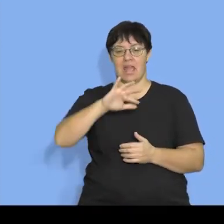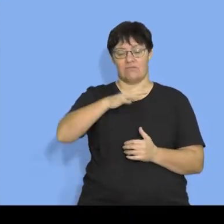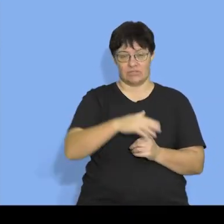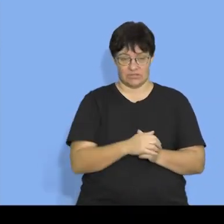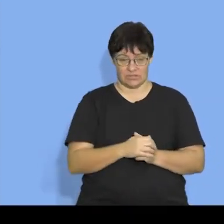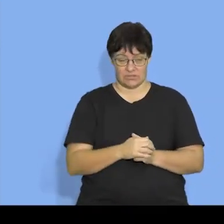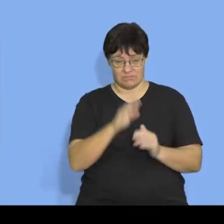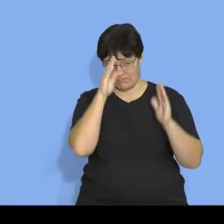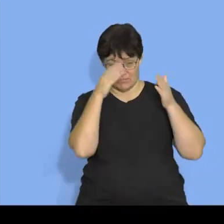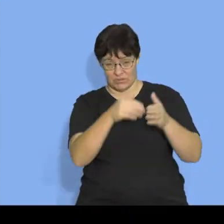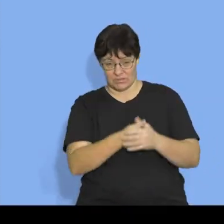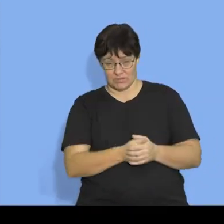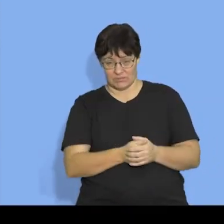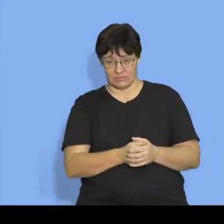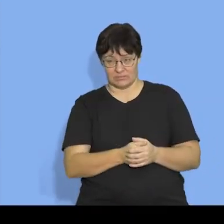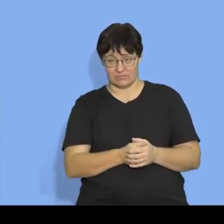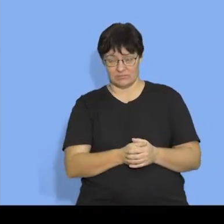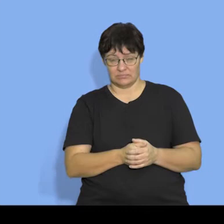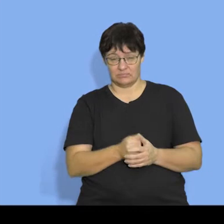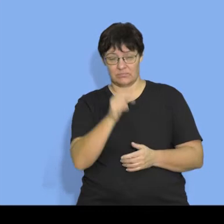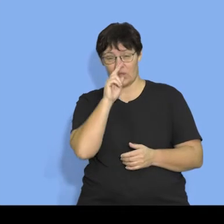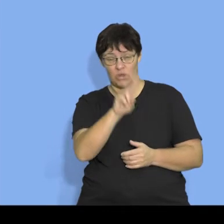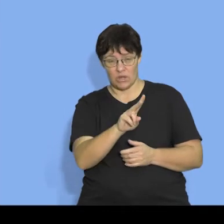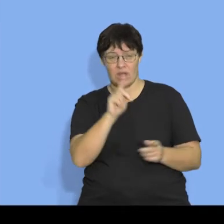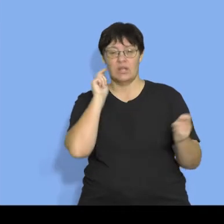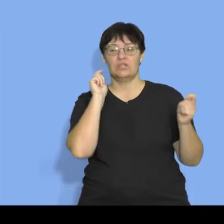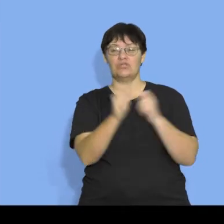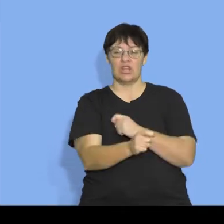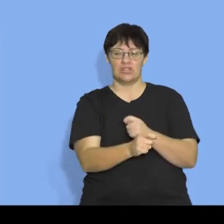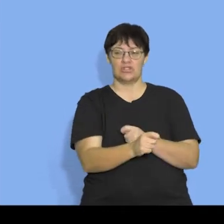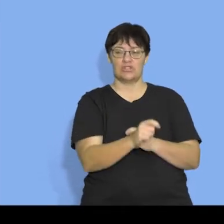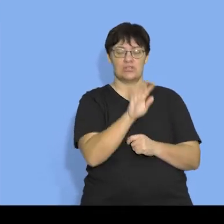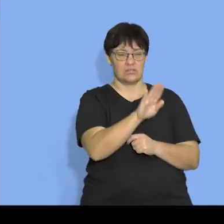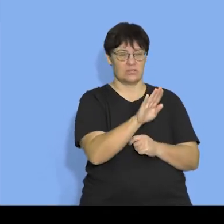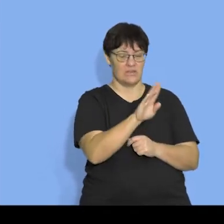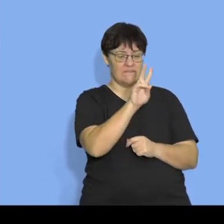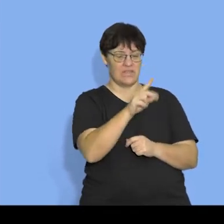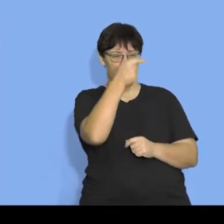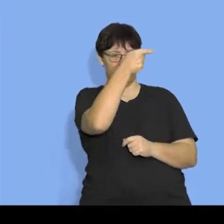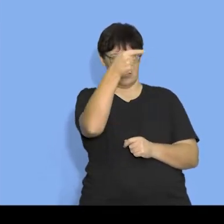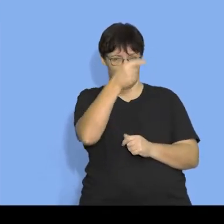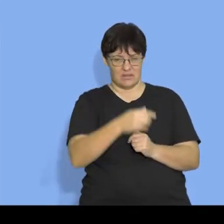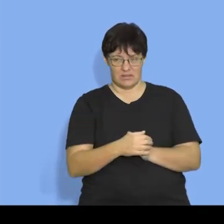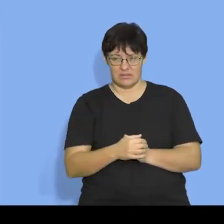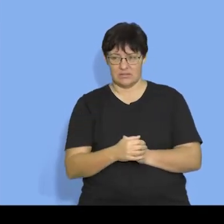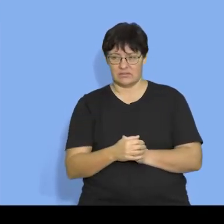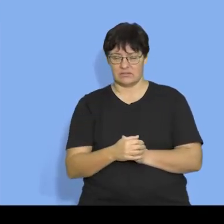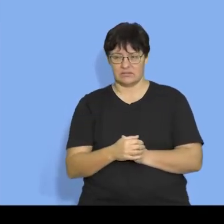Then we get average. Now you've got to pay attention. Look at how I've changed my symbol.